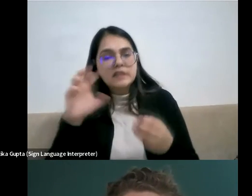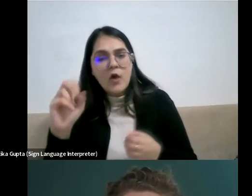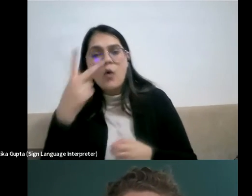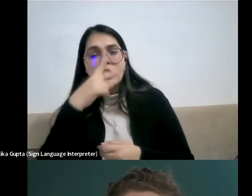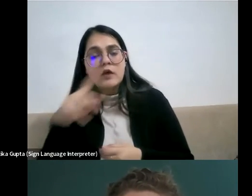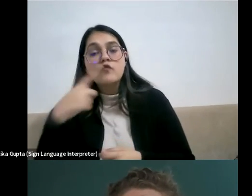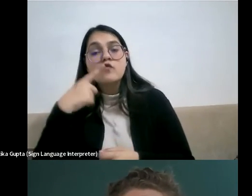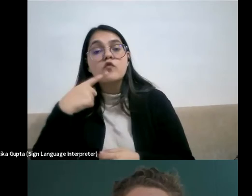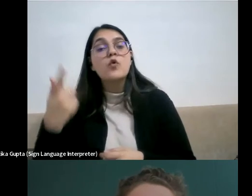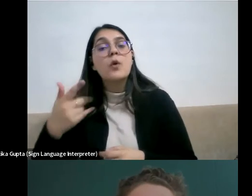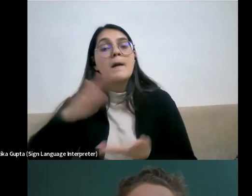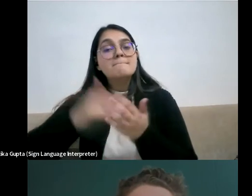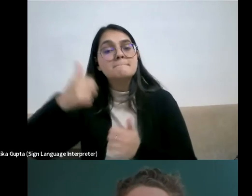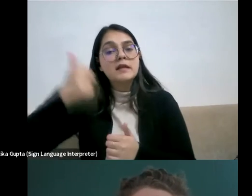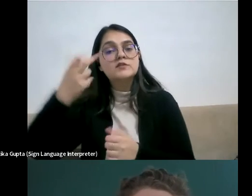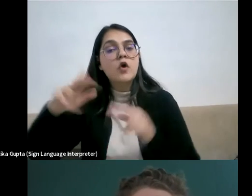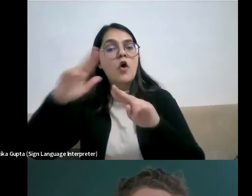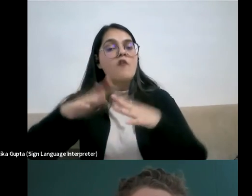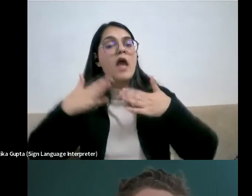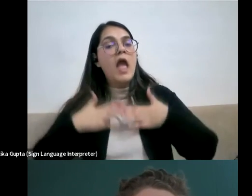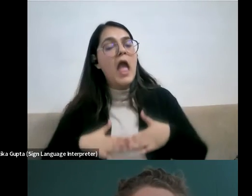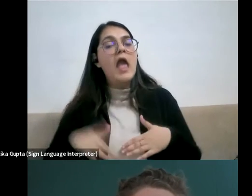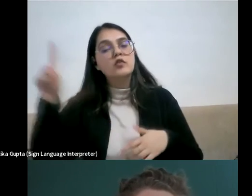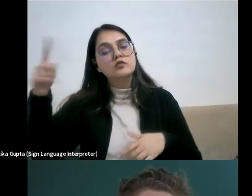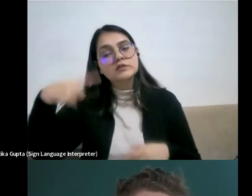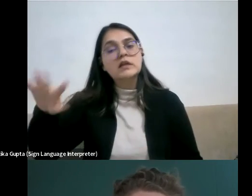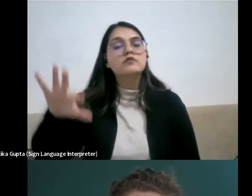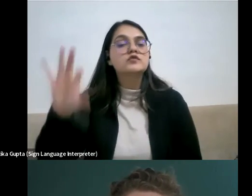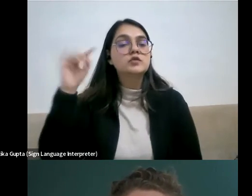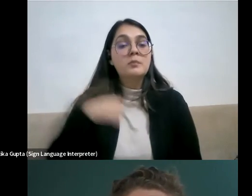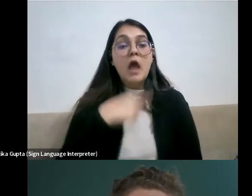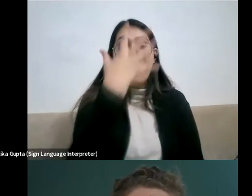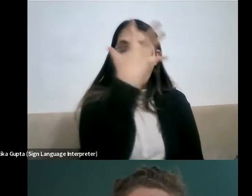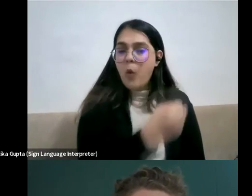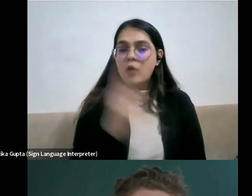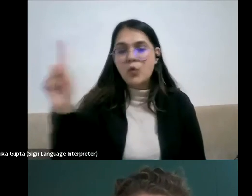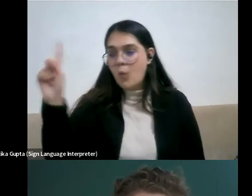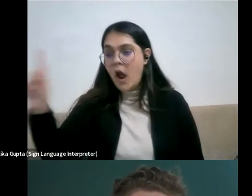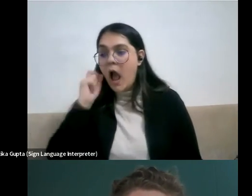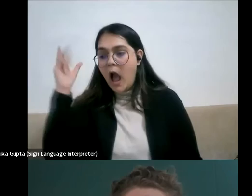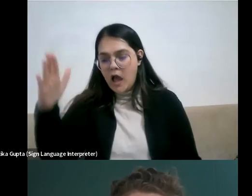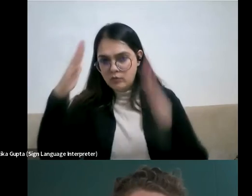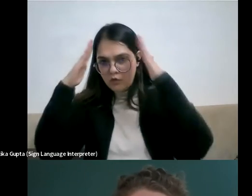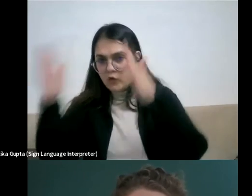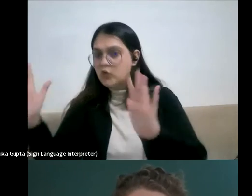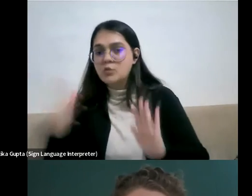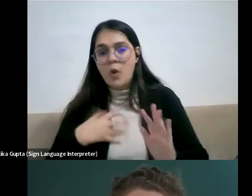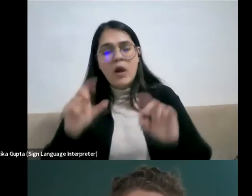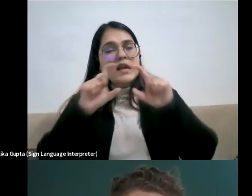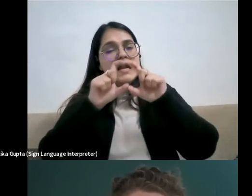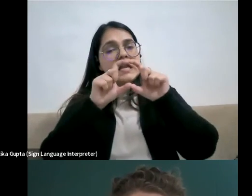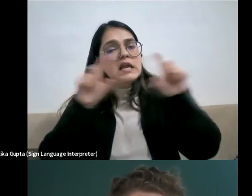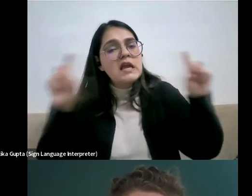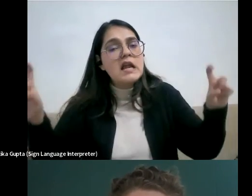the Minister of Health. We're arguing for a decentralized and inclusive governance structure that includes a transparent appointment